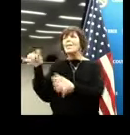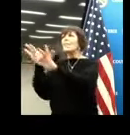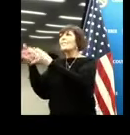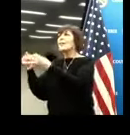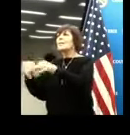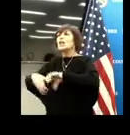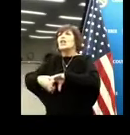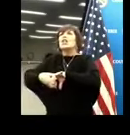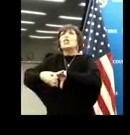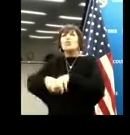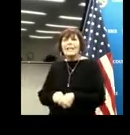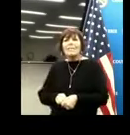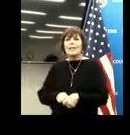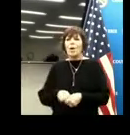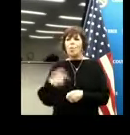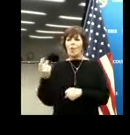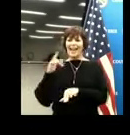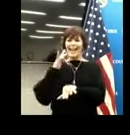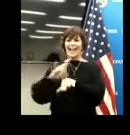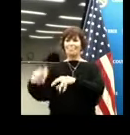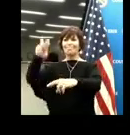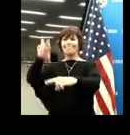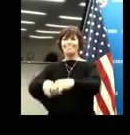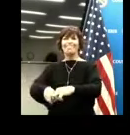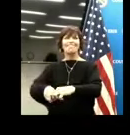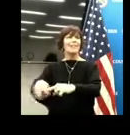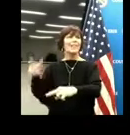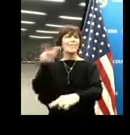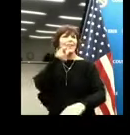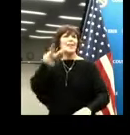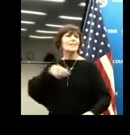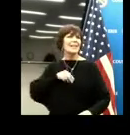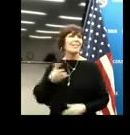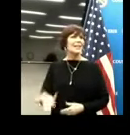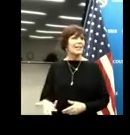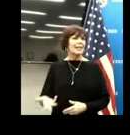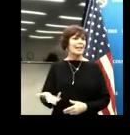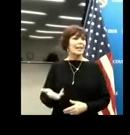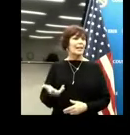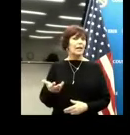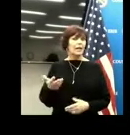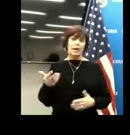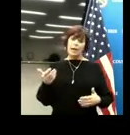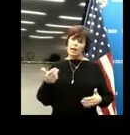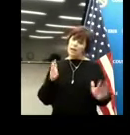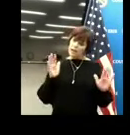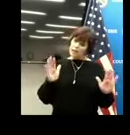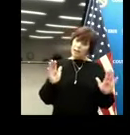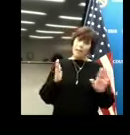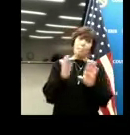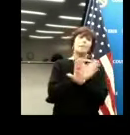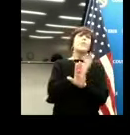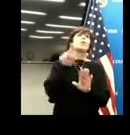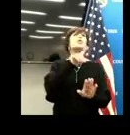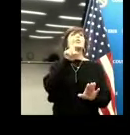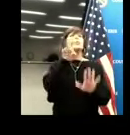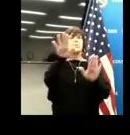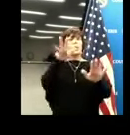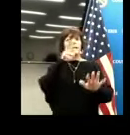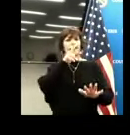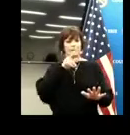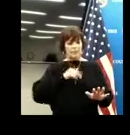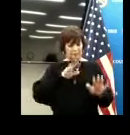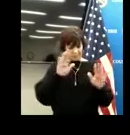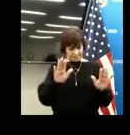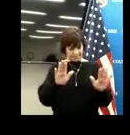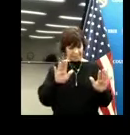to have one less seat at the table for Thanksgiving. And to bring that up before we take questions and answers,